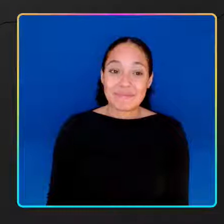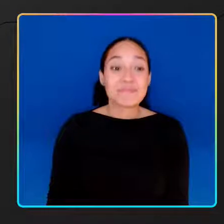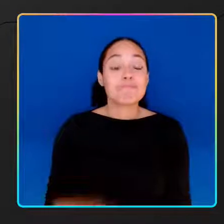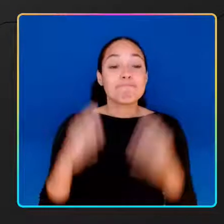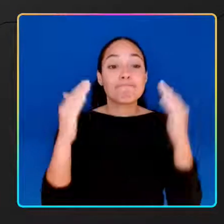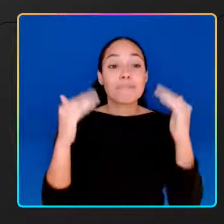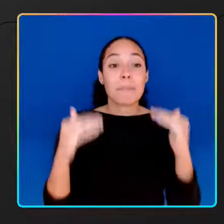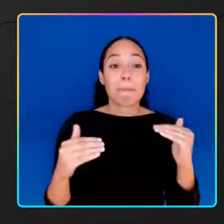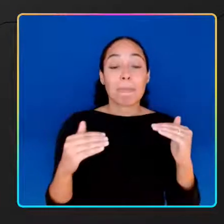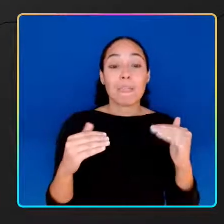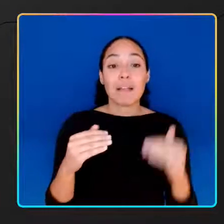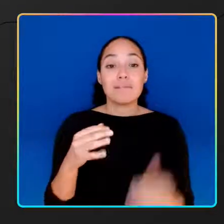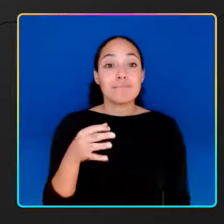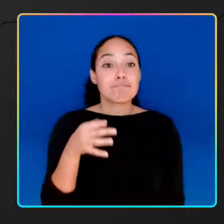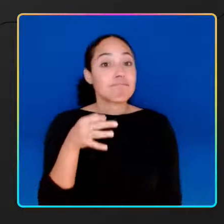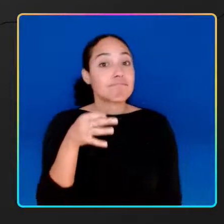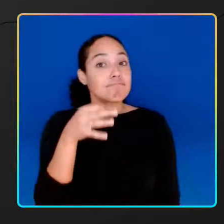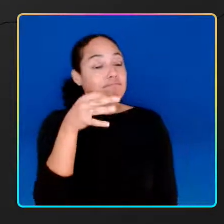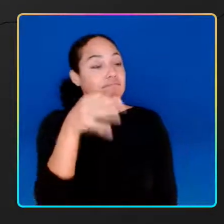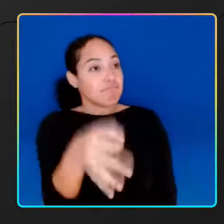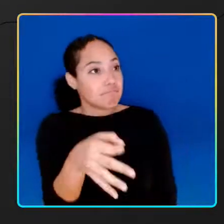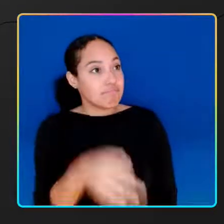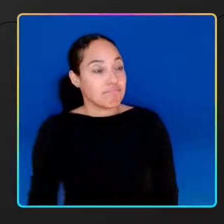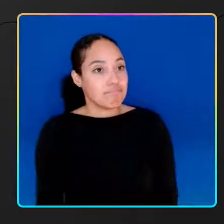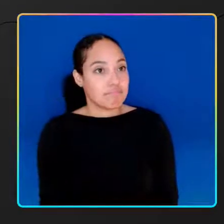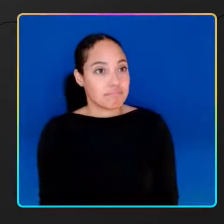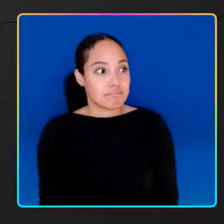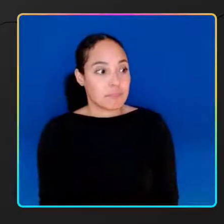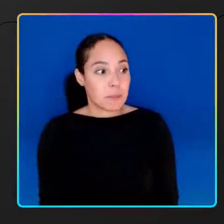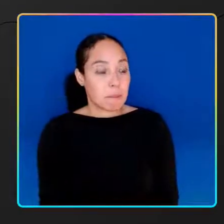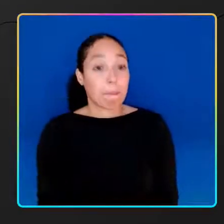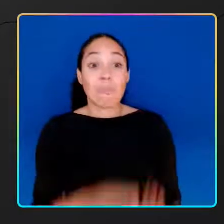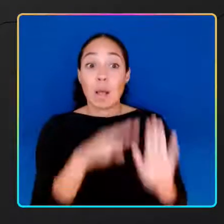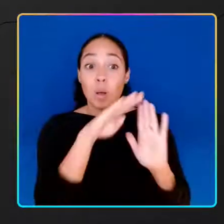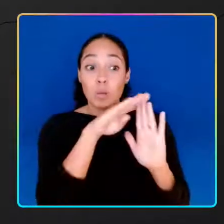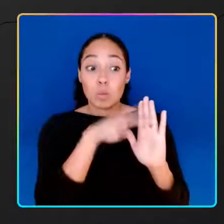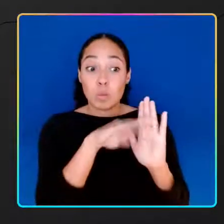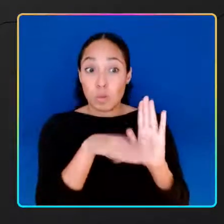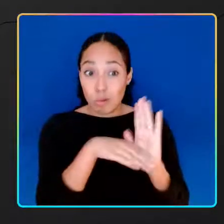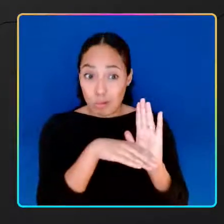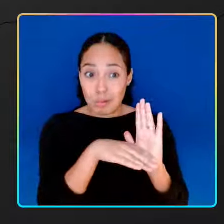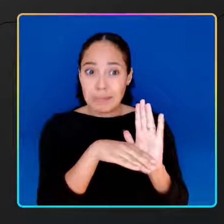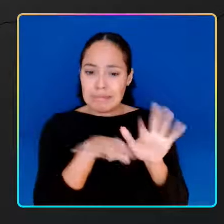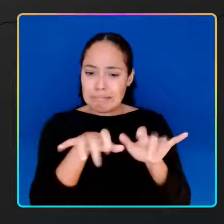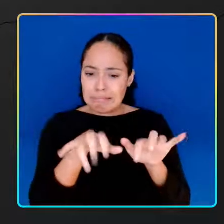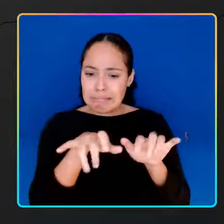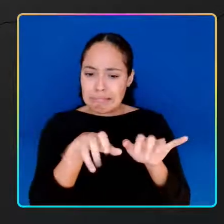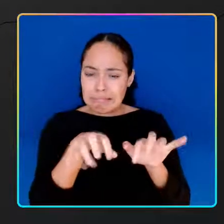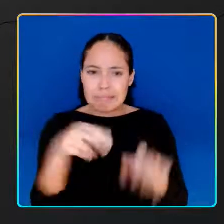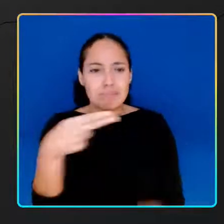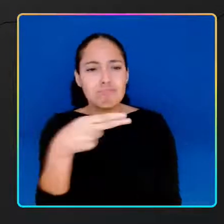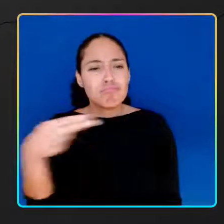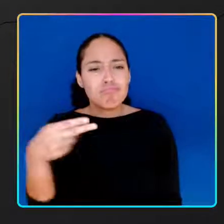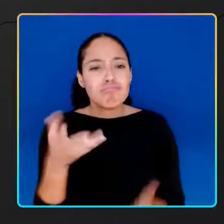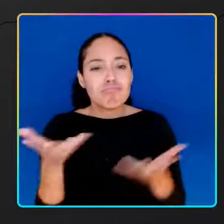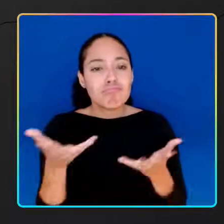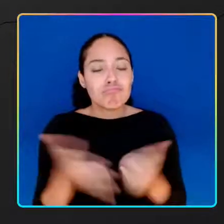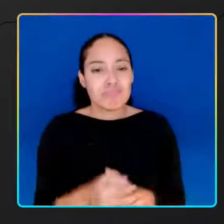So next question. What programming language was used in the last project you worked on?